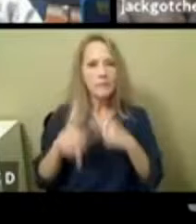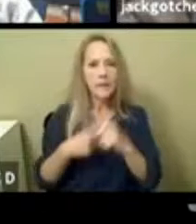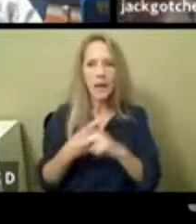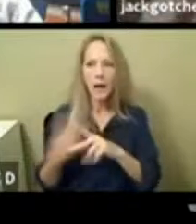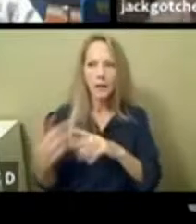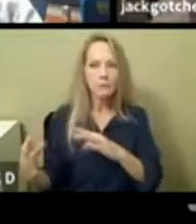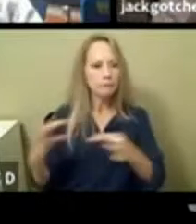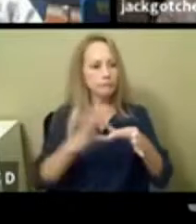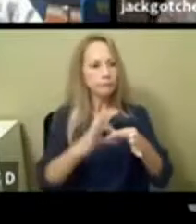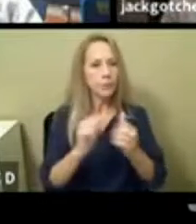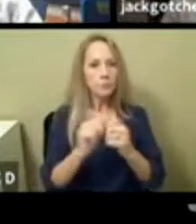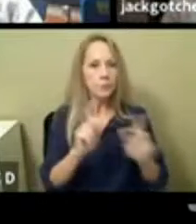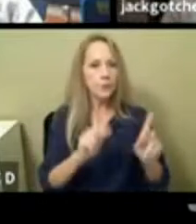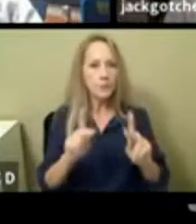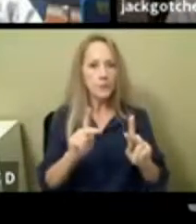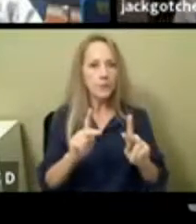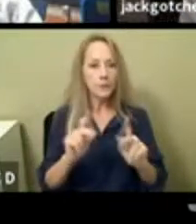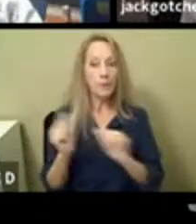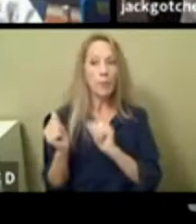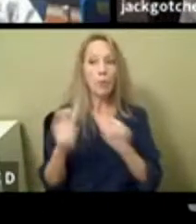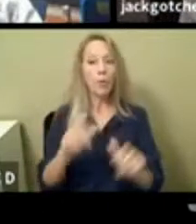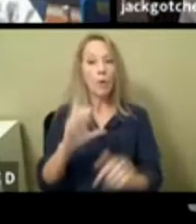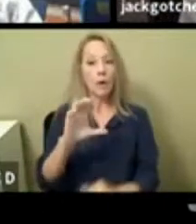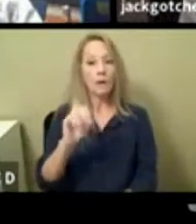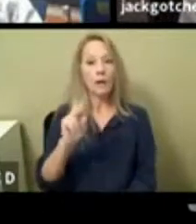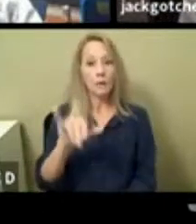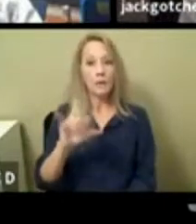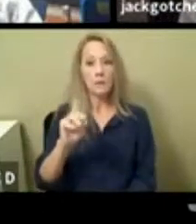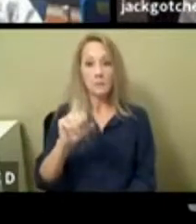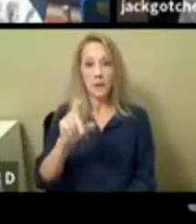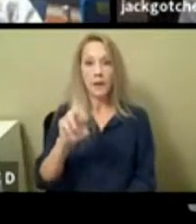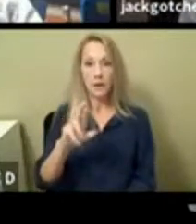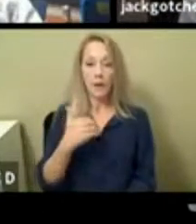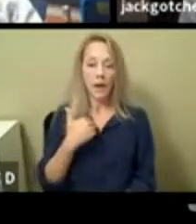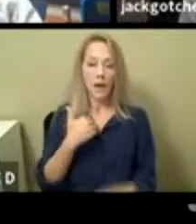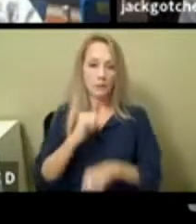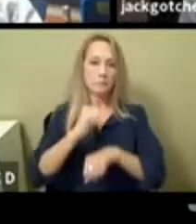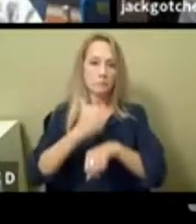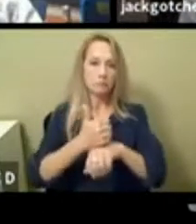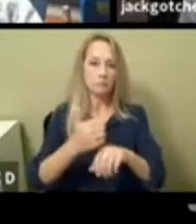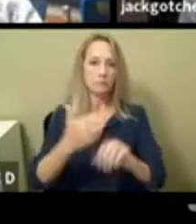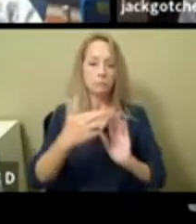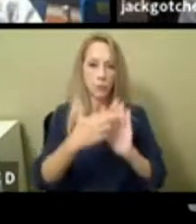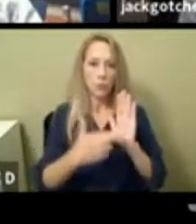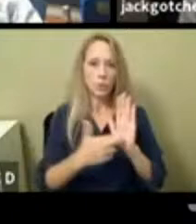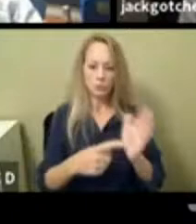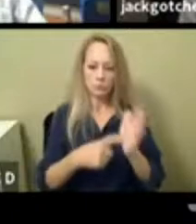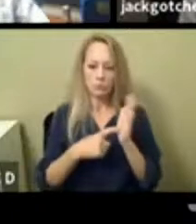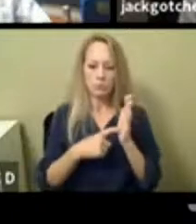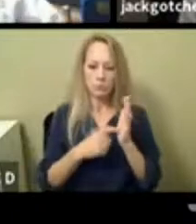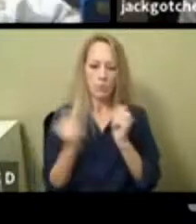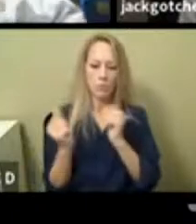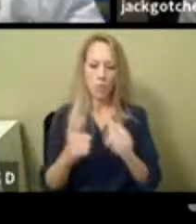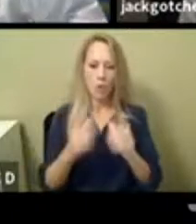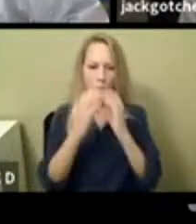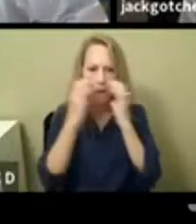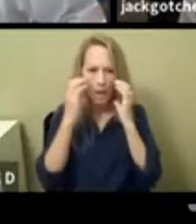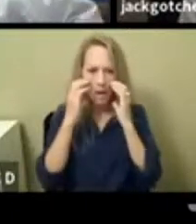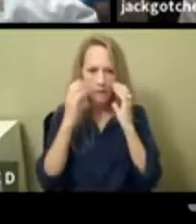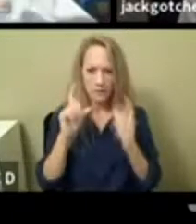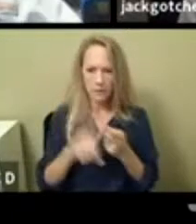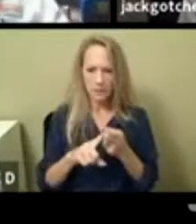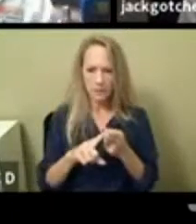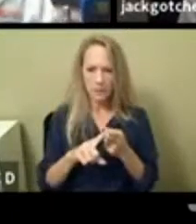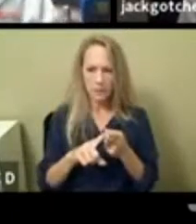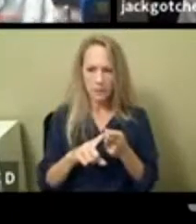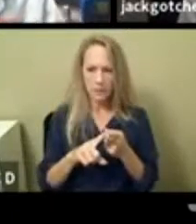authority to put a mask mandate in place, at least until the 30th of October, unless the mayor, no. We hear it's going to change. This is We Jerry. hear it's going to